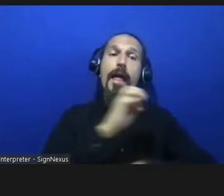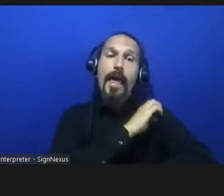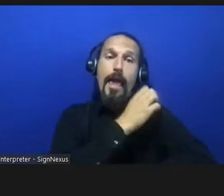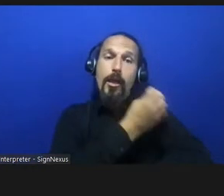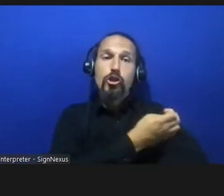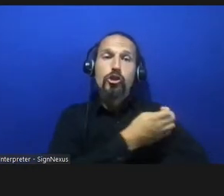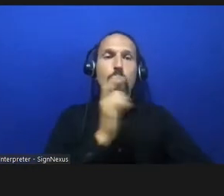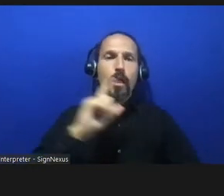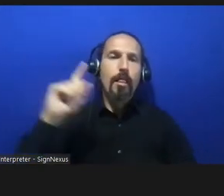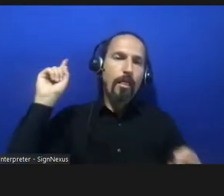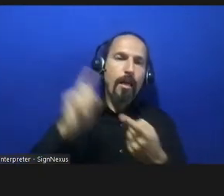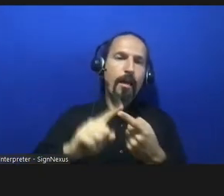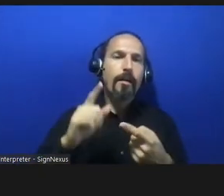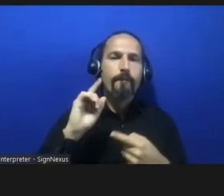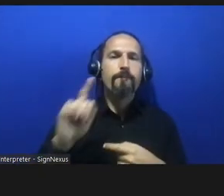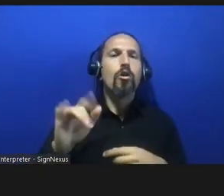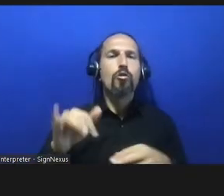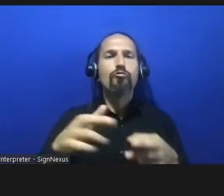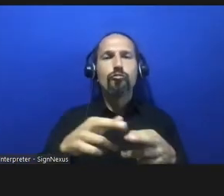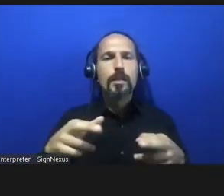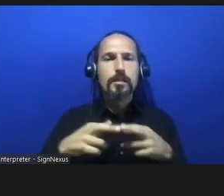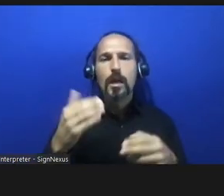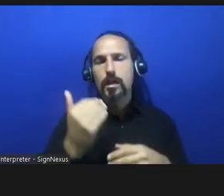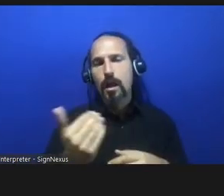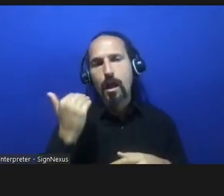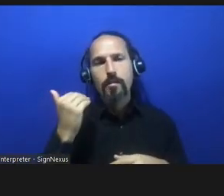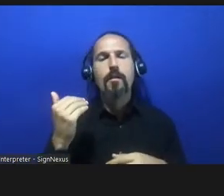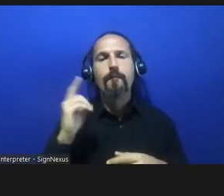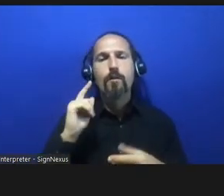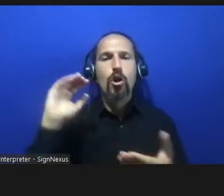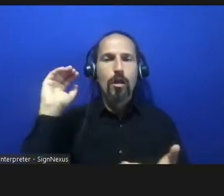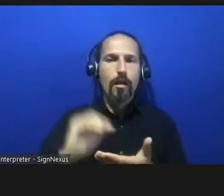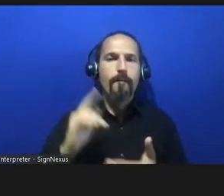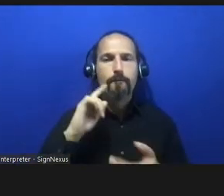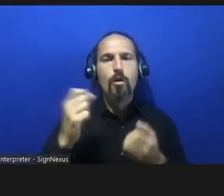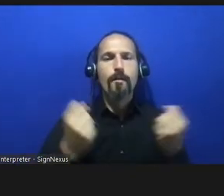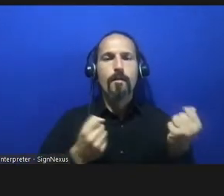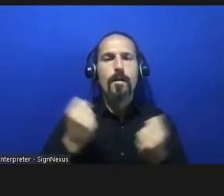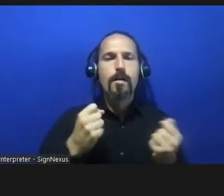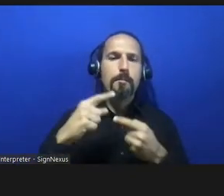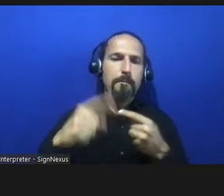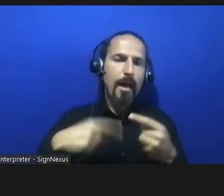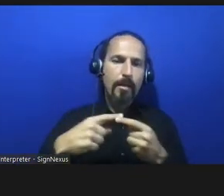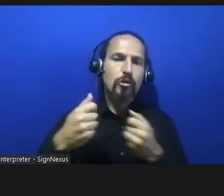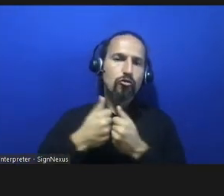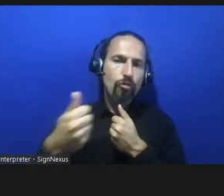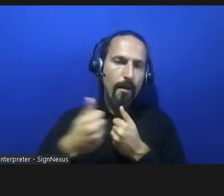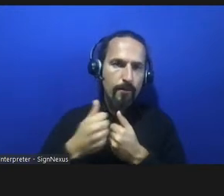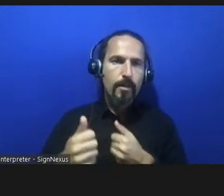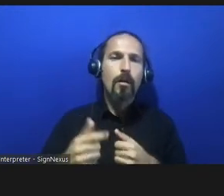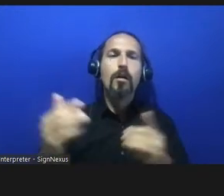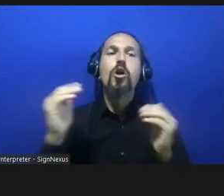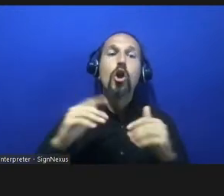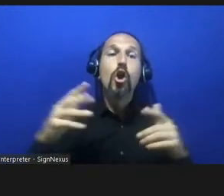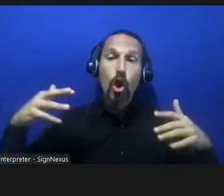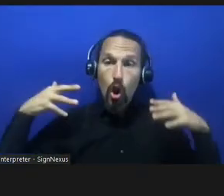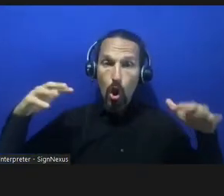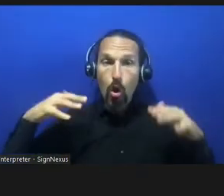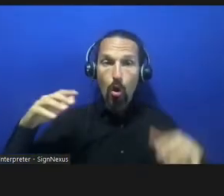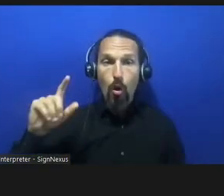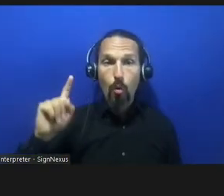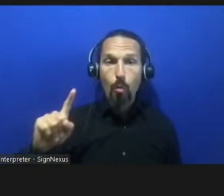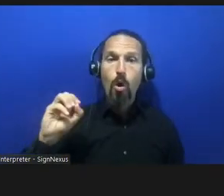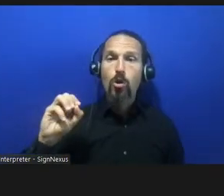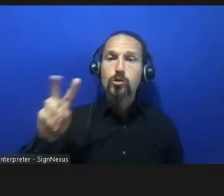from reductions in regional energy consumption as a result of reductions in the vehicle miles traveled in terms of noise 102